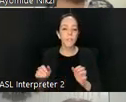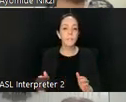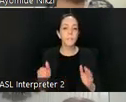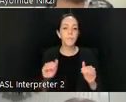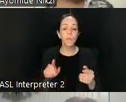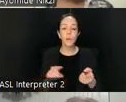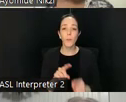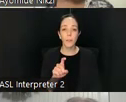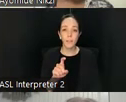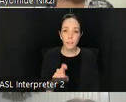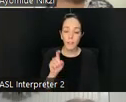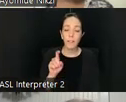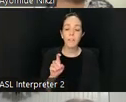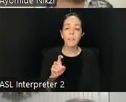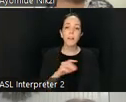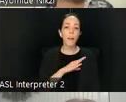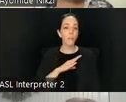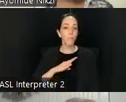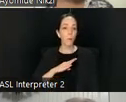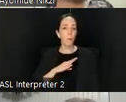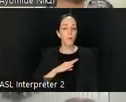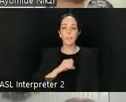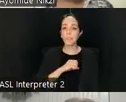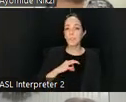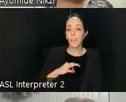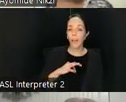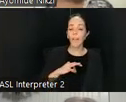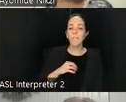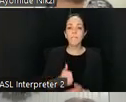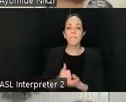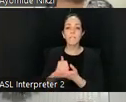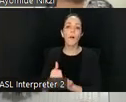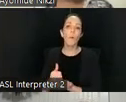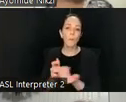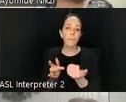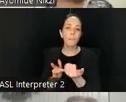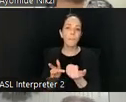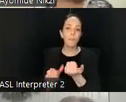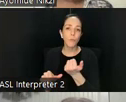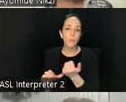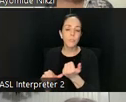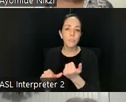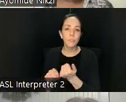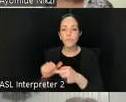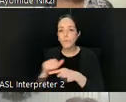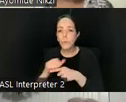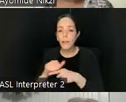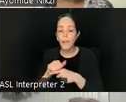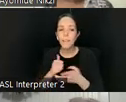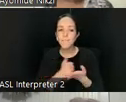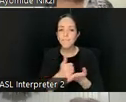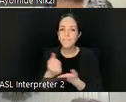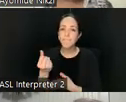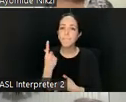and or staff shall provide technical assistance, trainings, or webinars to help understand the